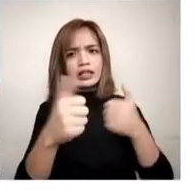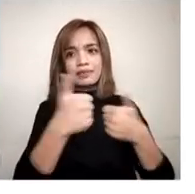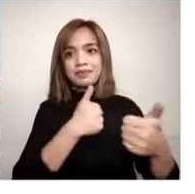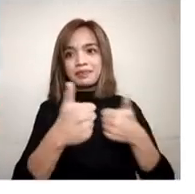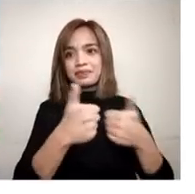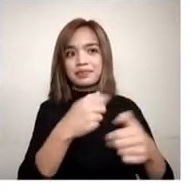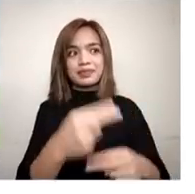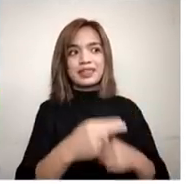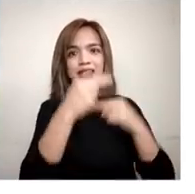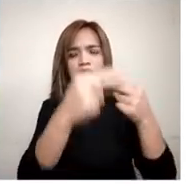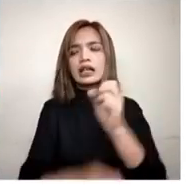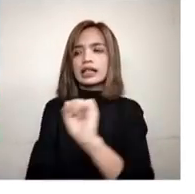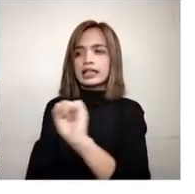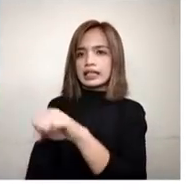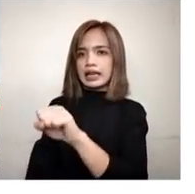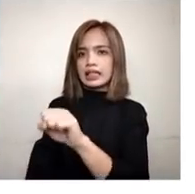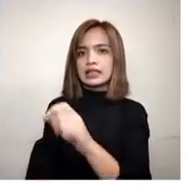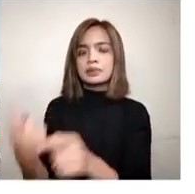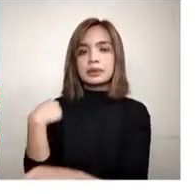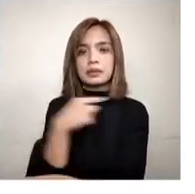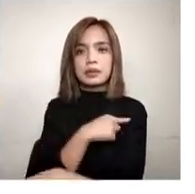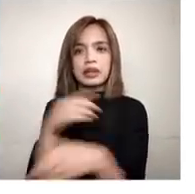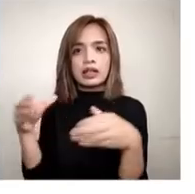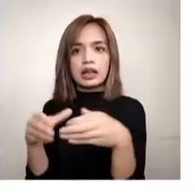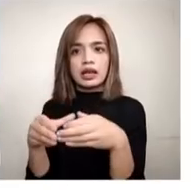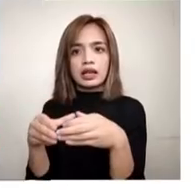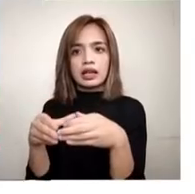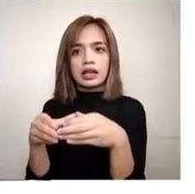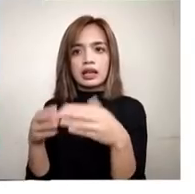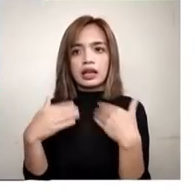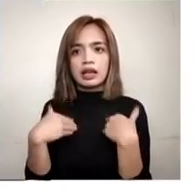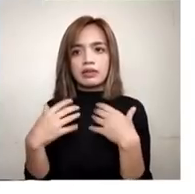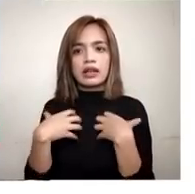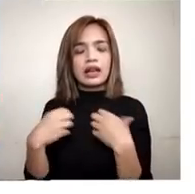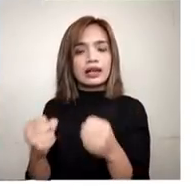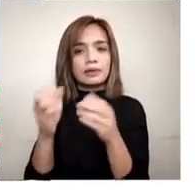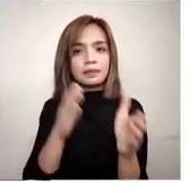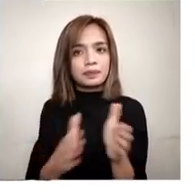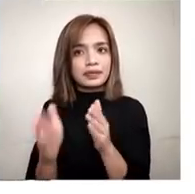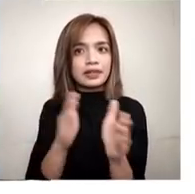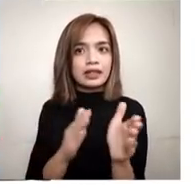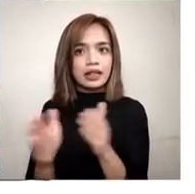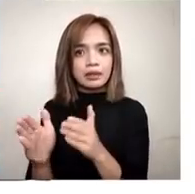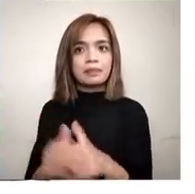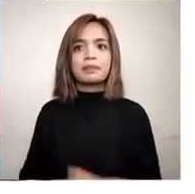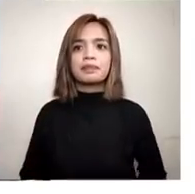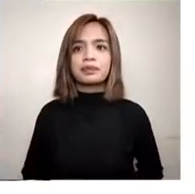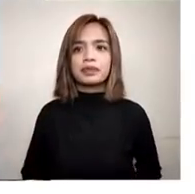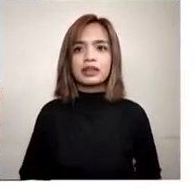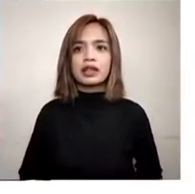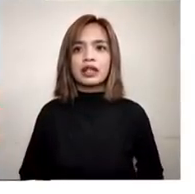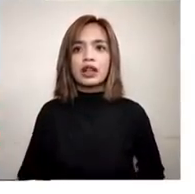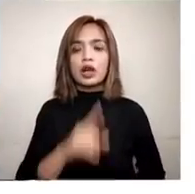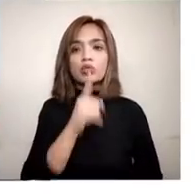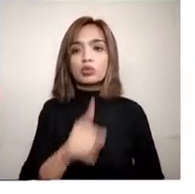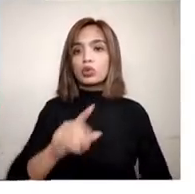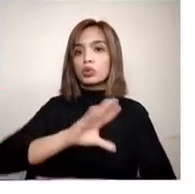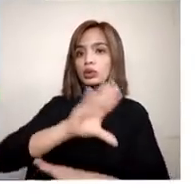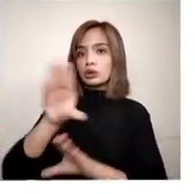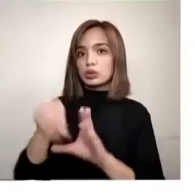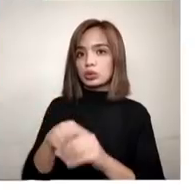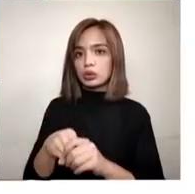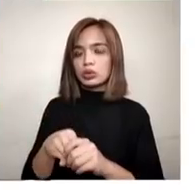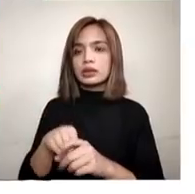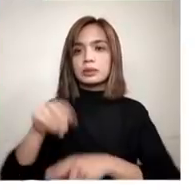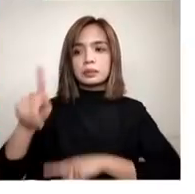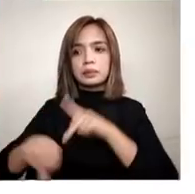Yes, there's a group of us that have come up with this health agenda, and it includes individuals